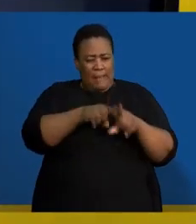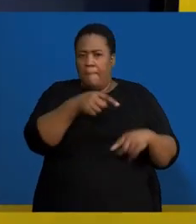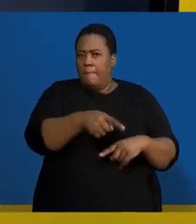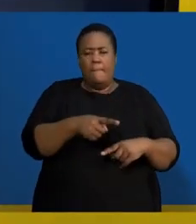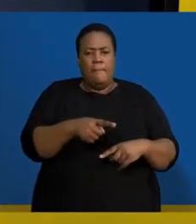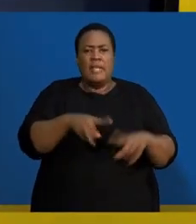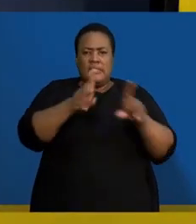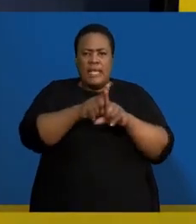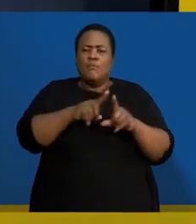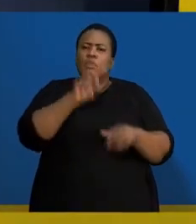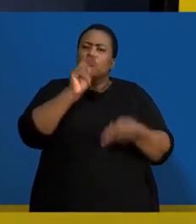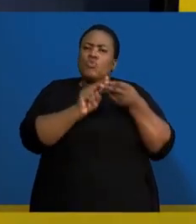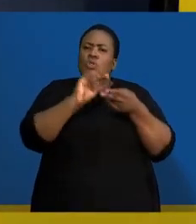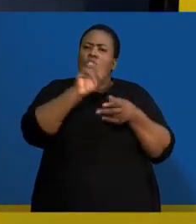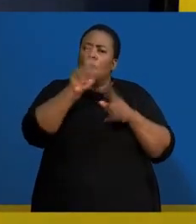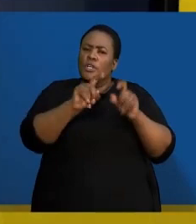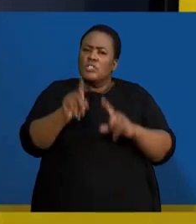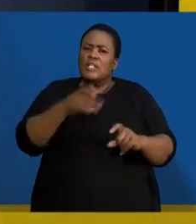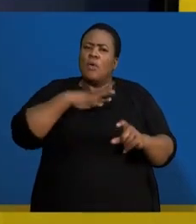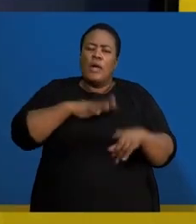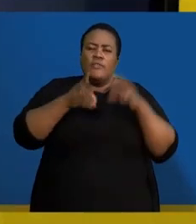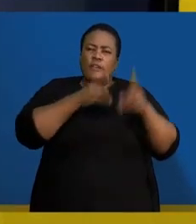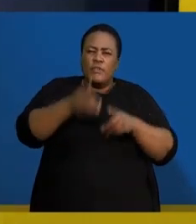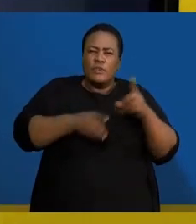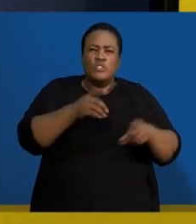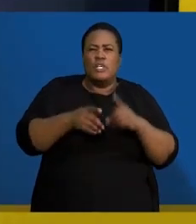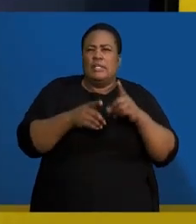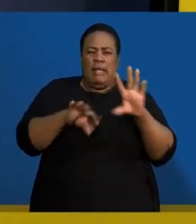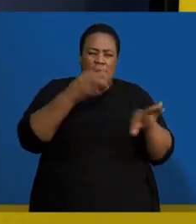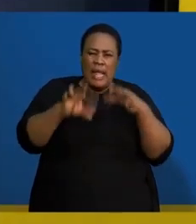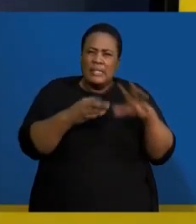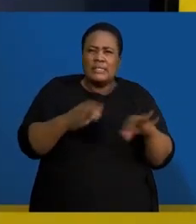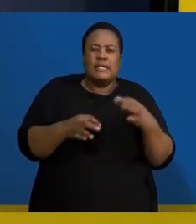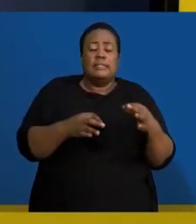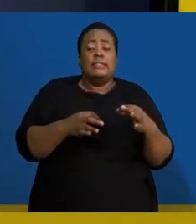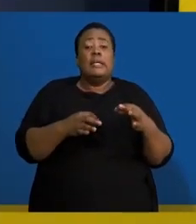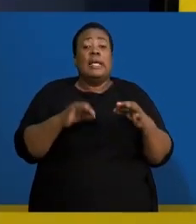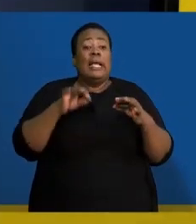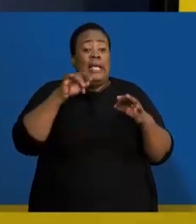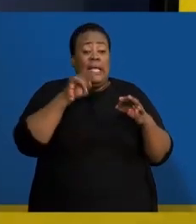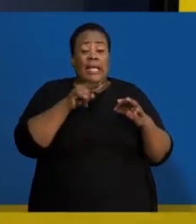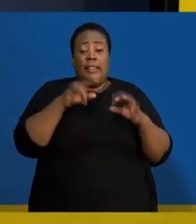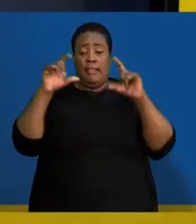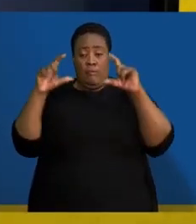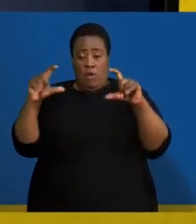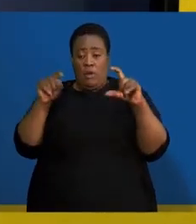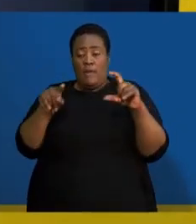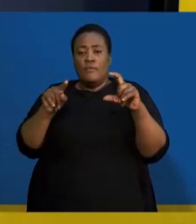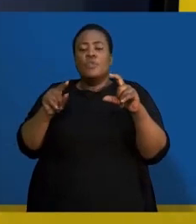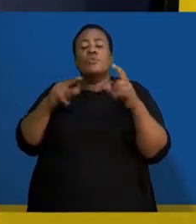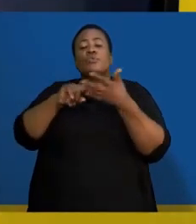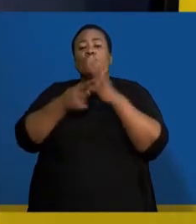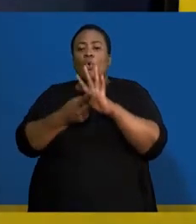questions where they were asking for definition or description or analysis, in the paragraph, you're expected to show